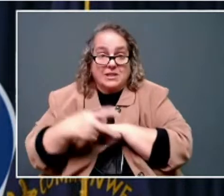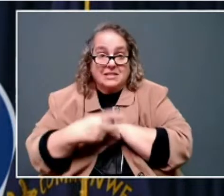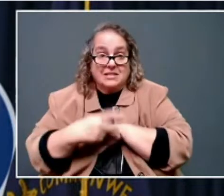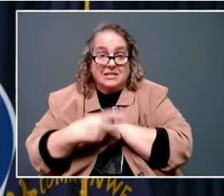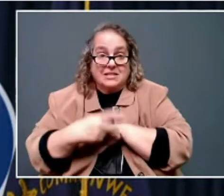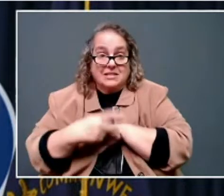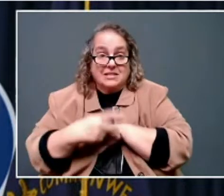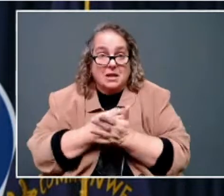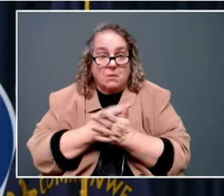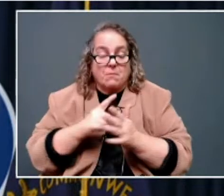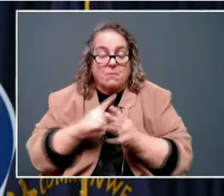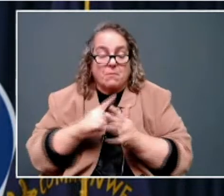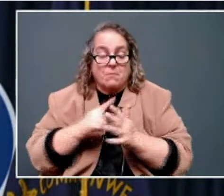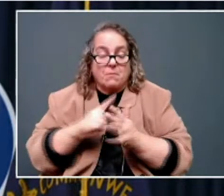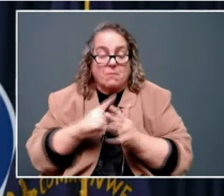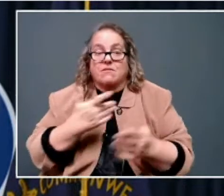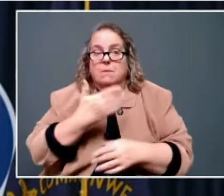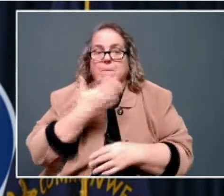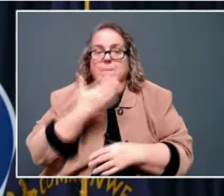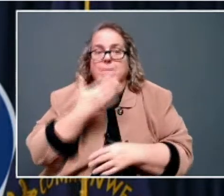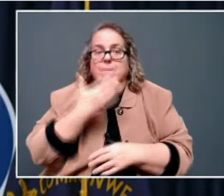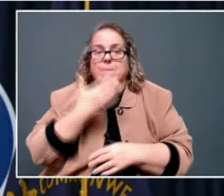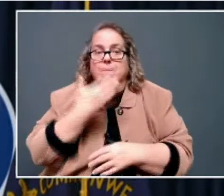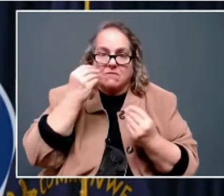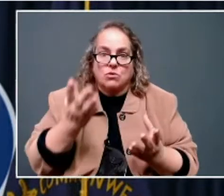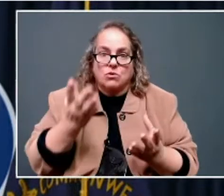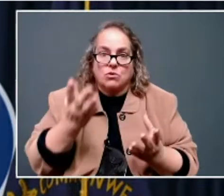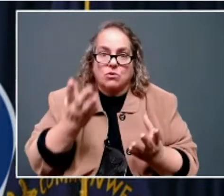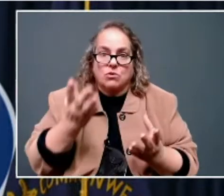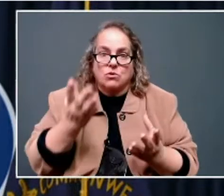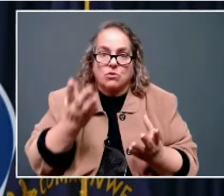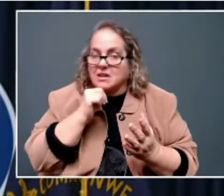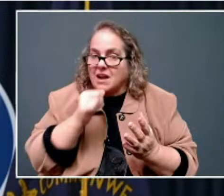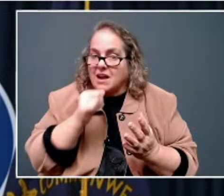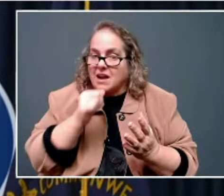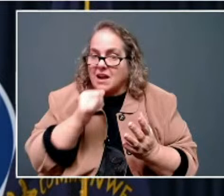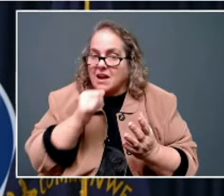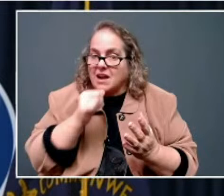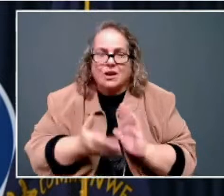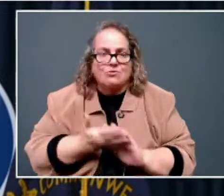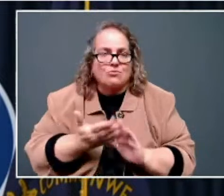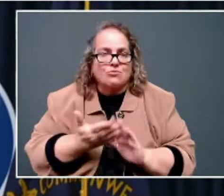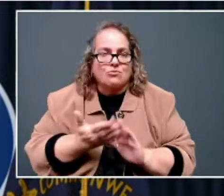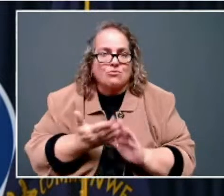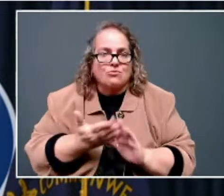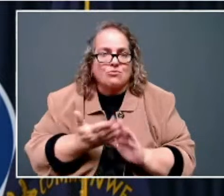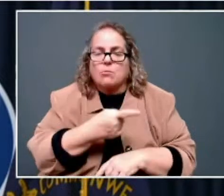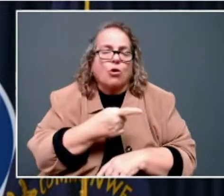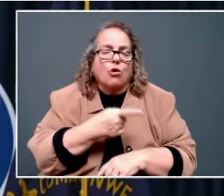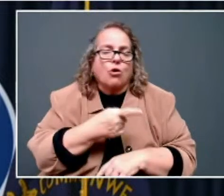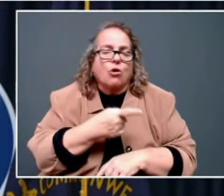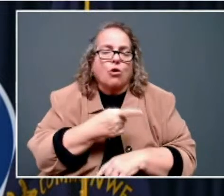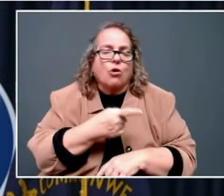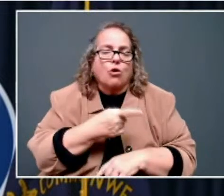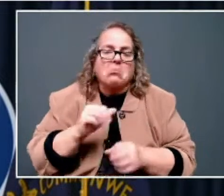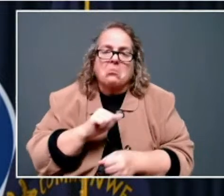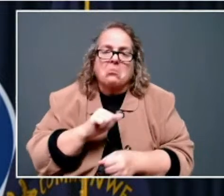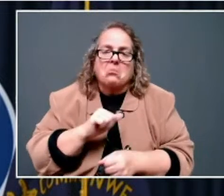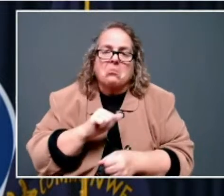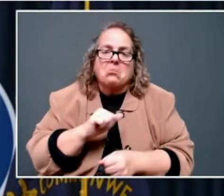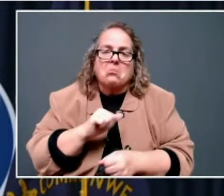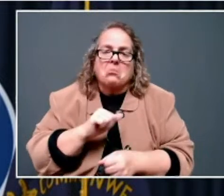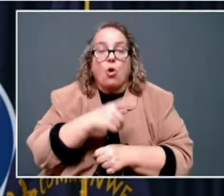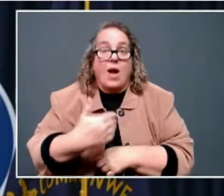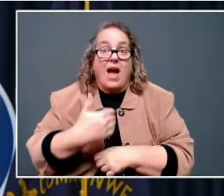they could be giving them bad information, not running tests and telling them that they are negative and or positive, which could either infect